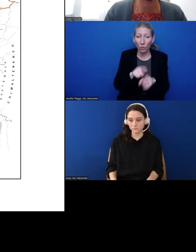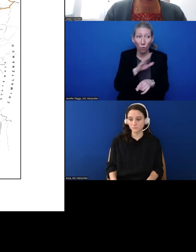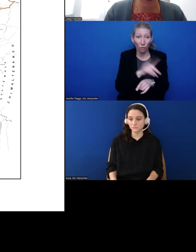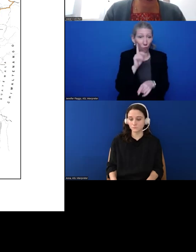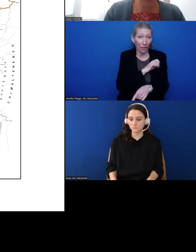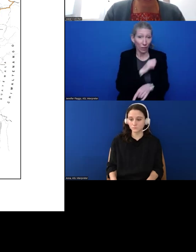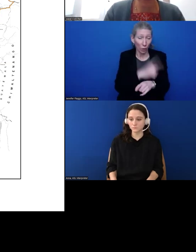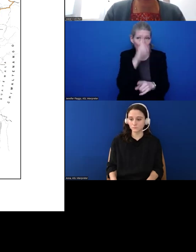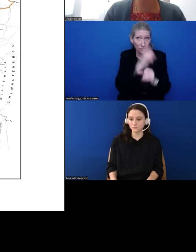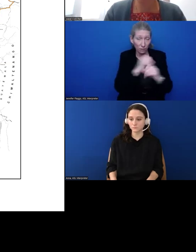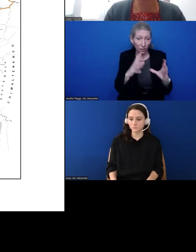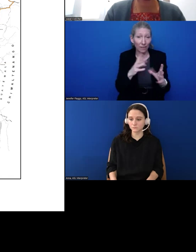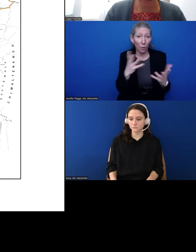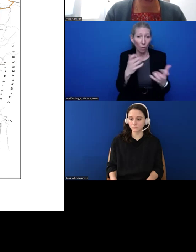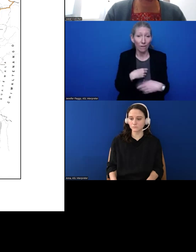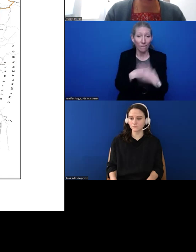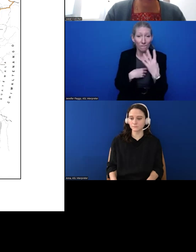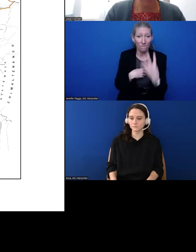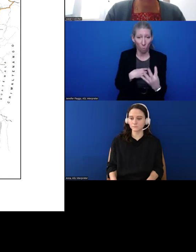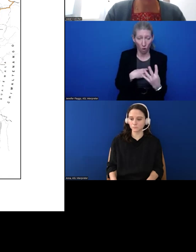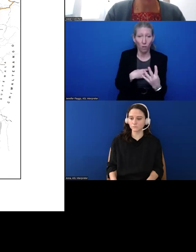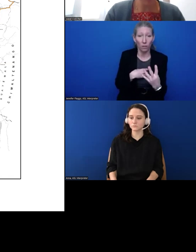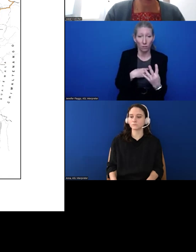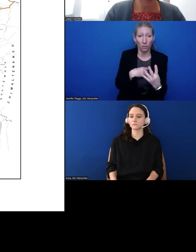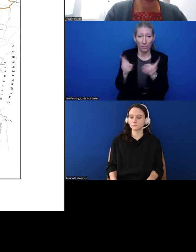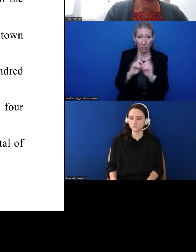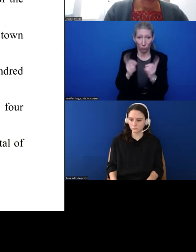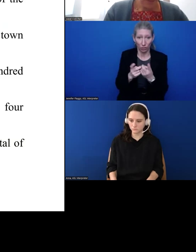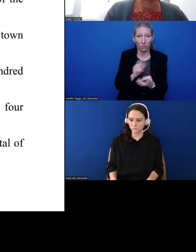be 4 districts facing the worldly directions.